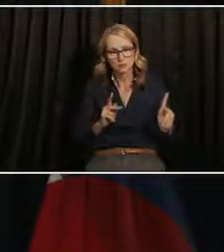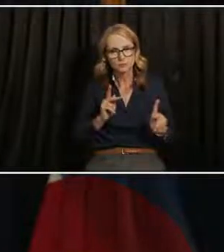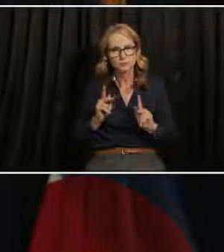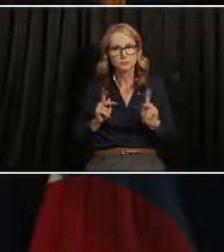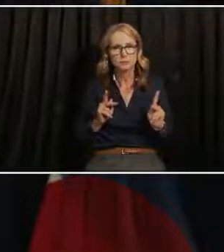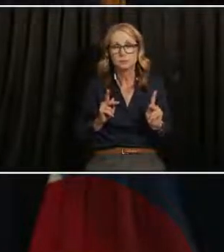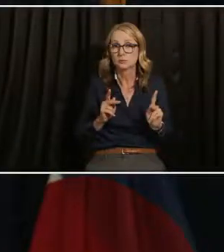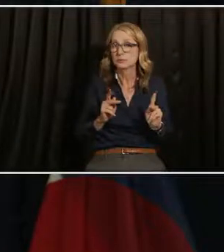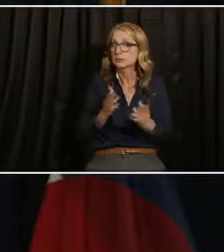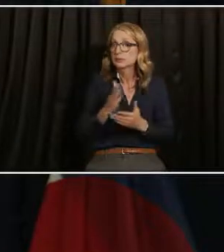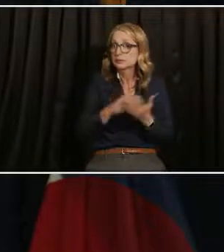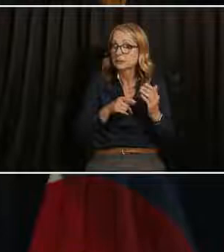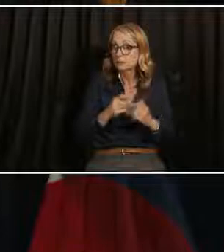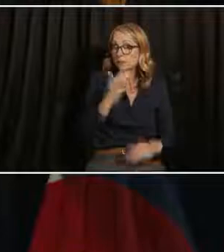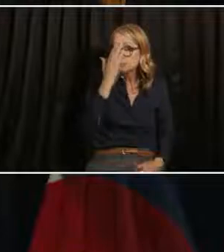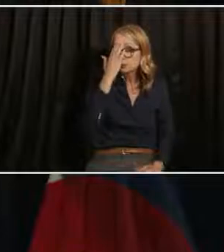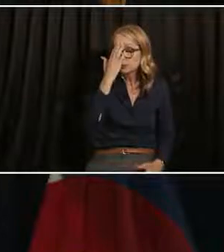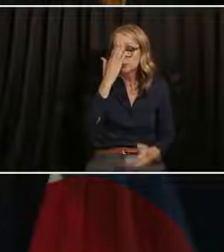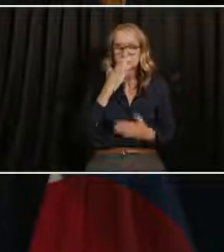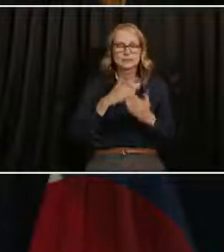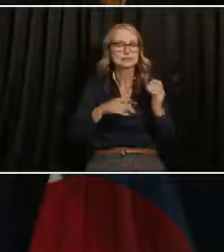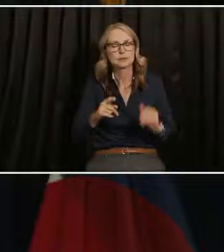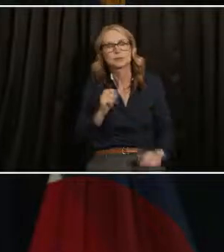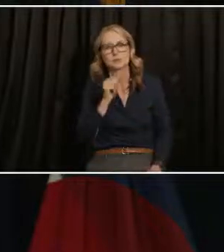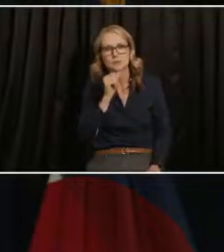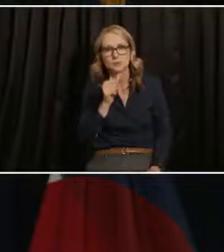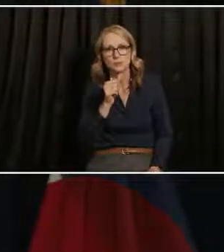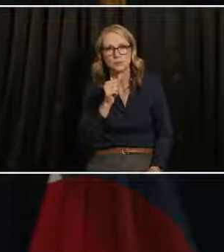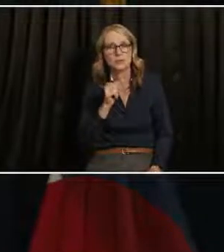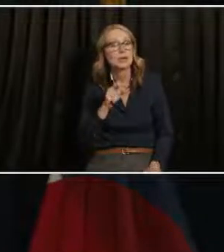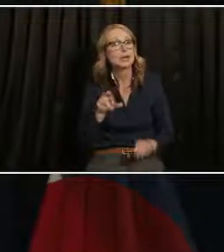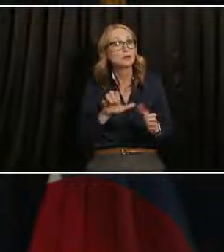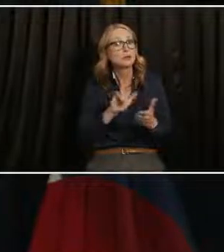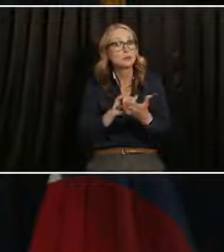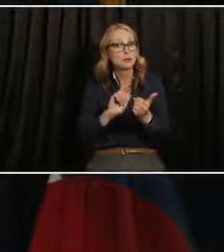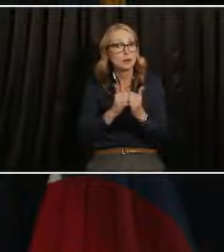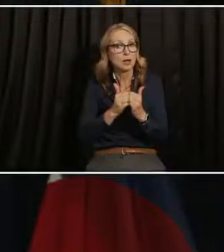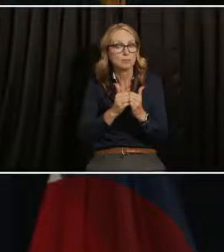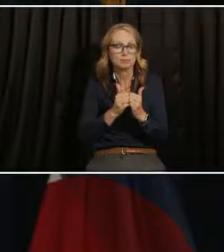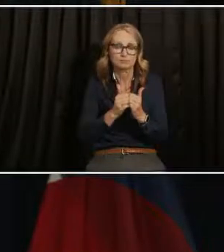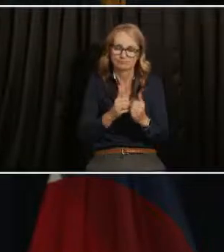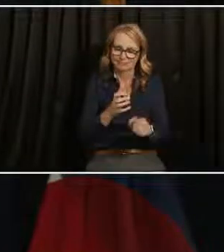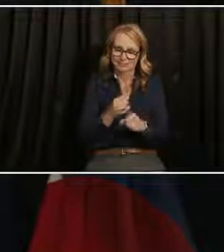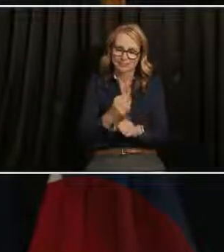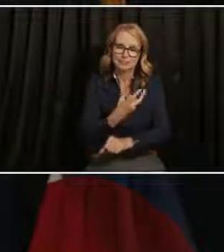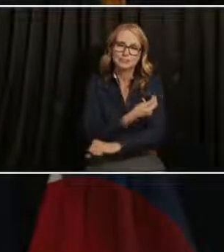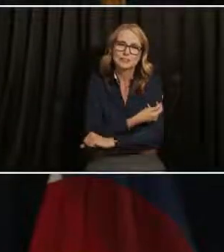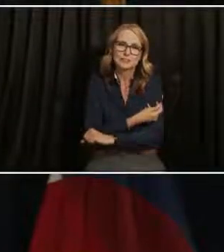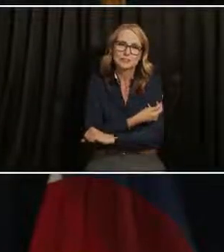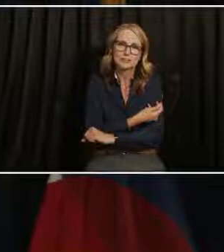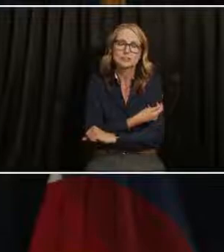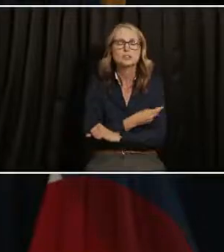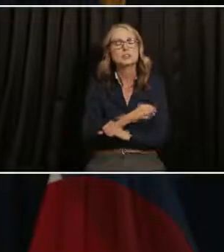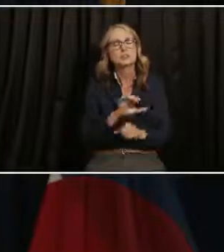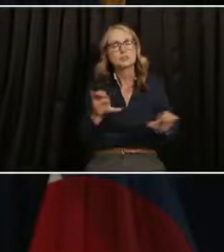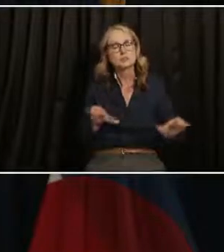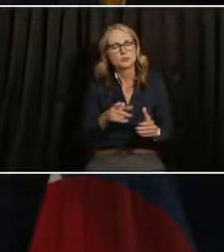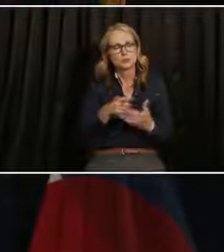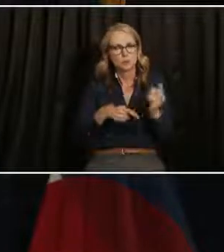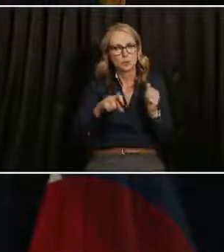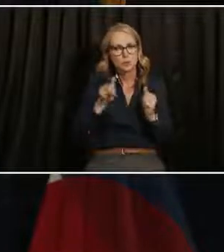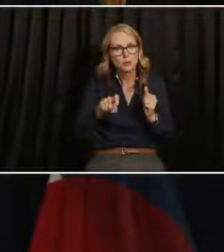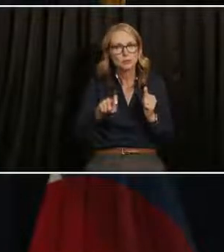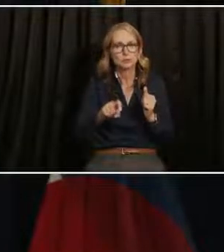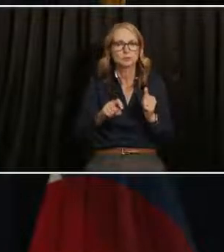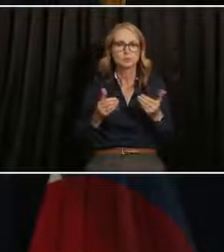never know. And the simple step to do that is to get vaccinated. Let's all do our part. Let's move us forward. Let's end